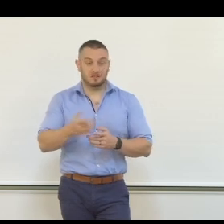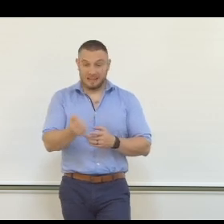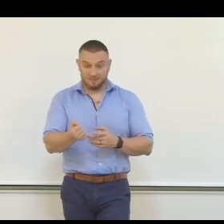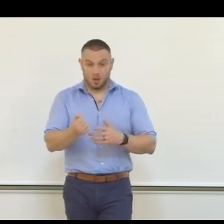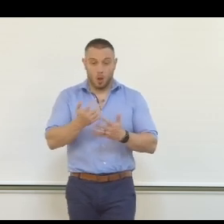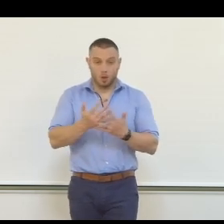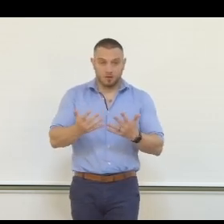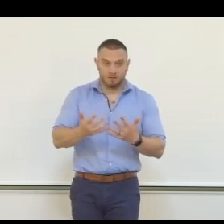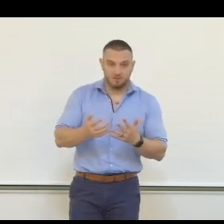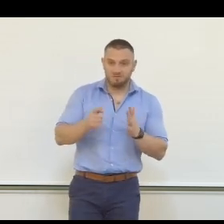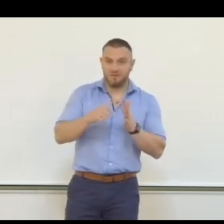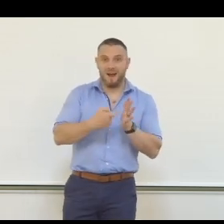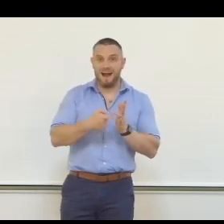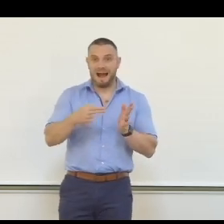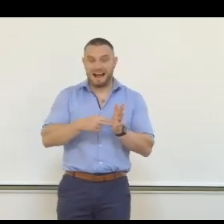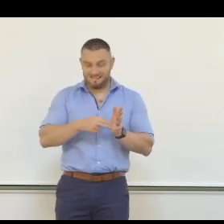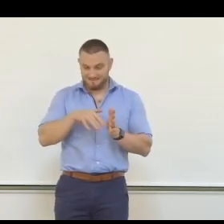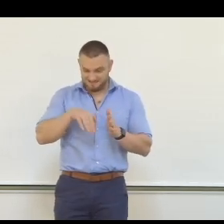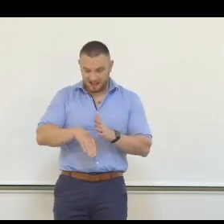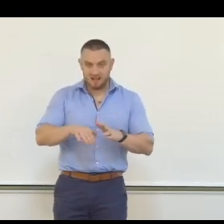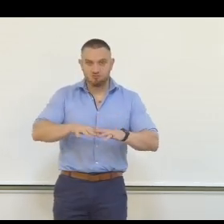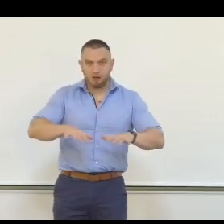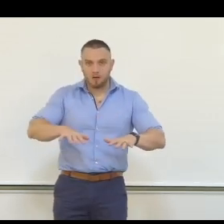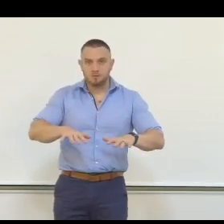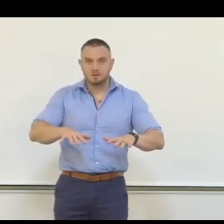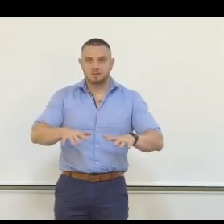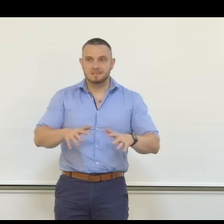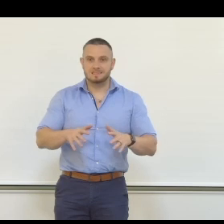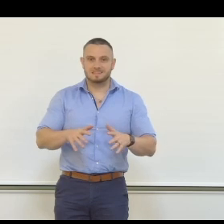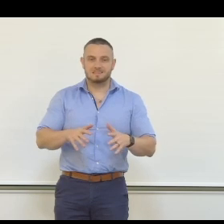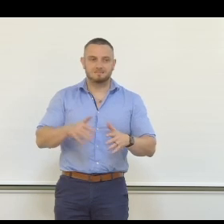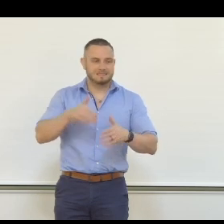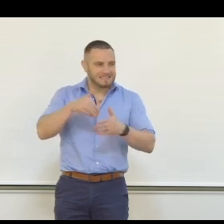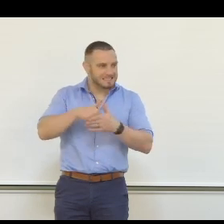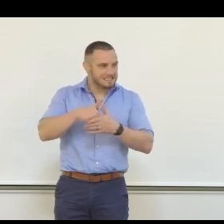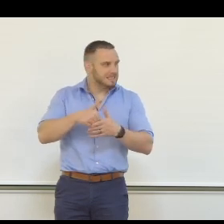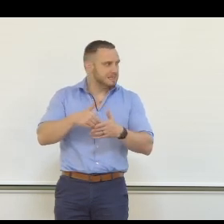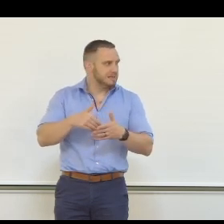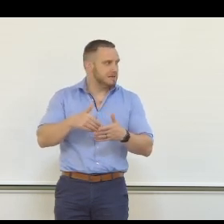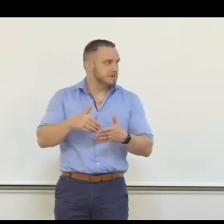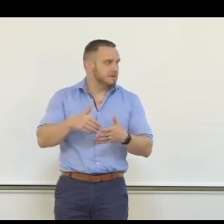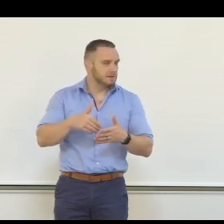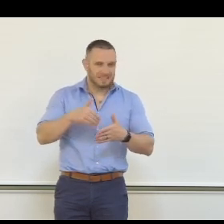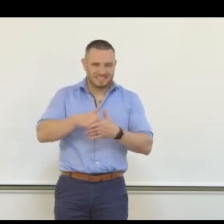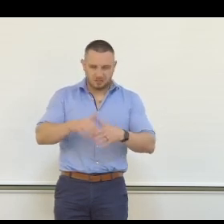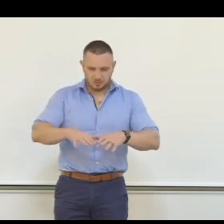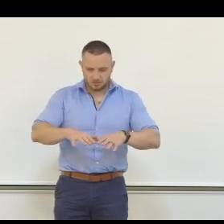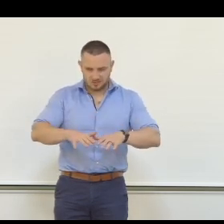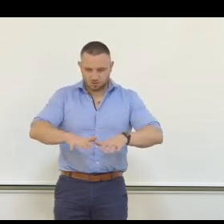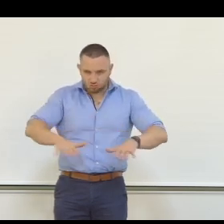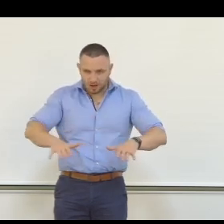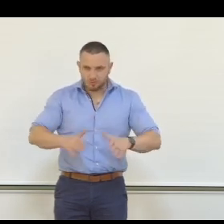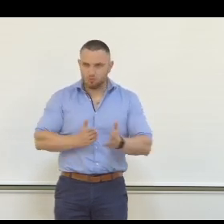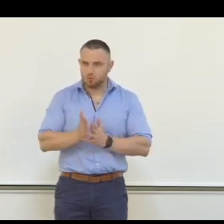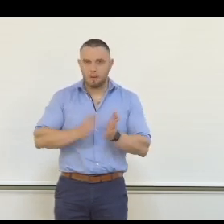lot of iron in the ground, it's distributed. It's in the ground and in the